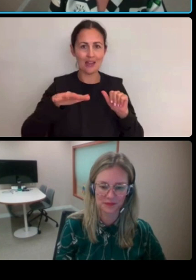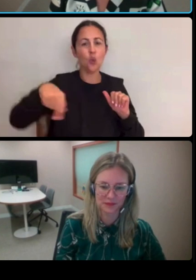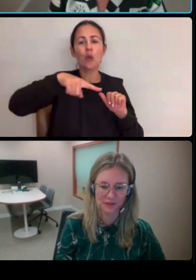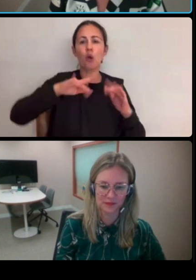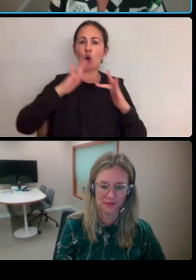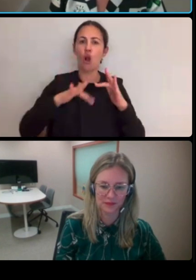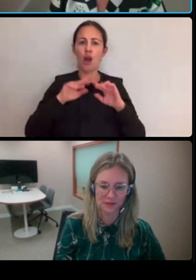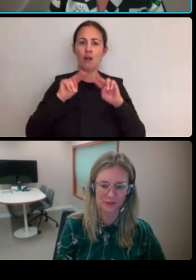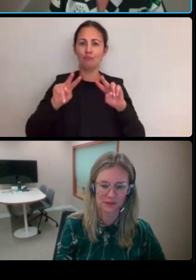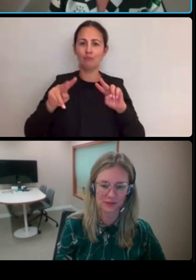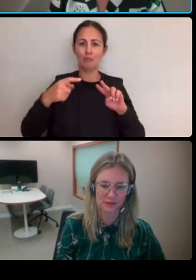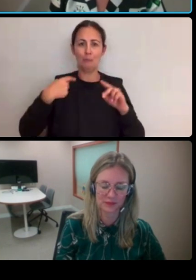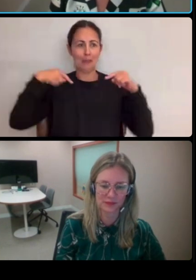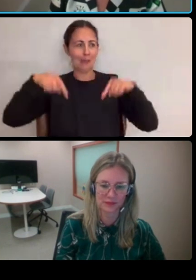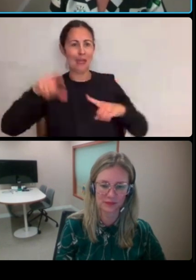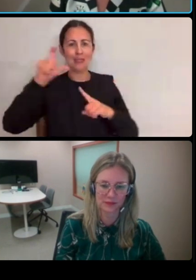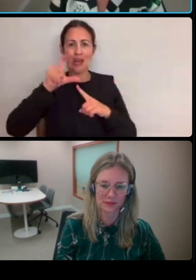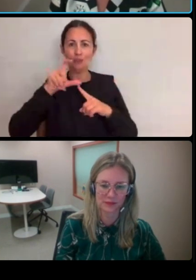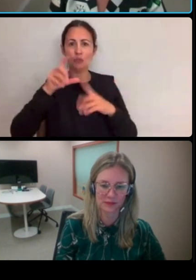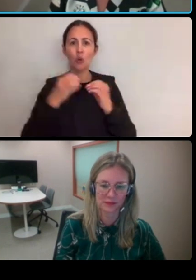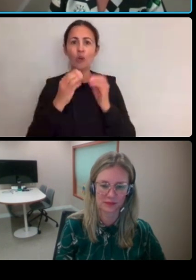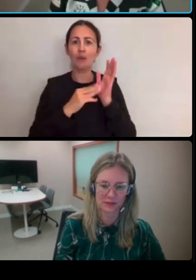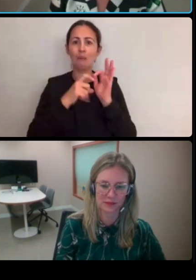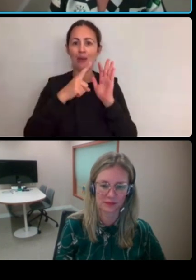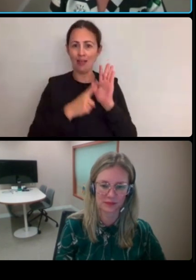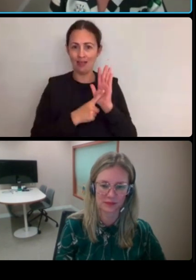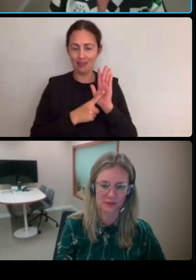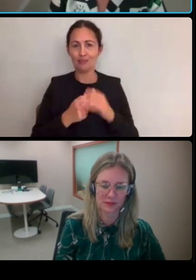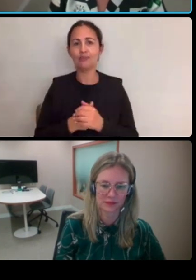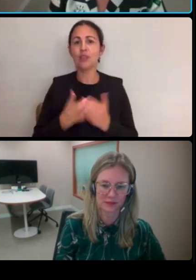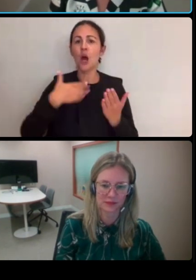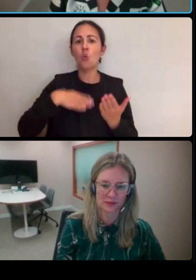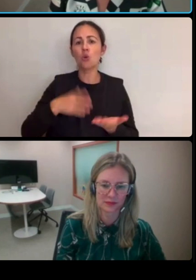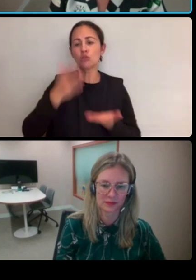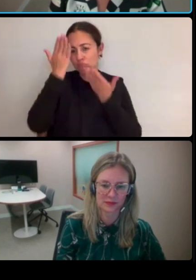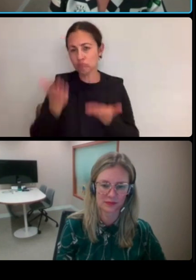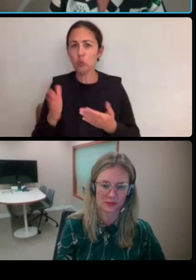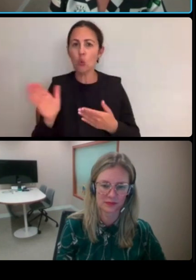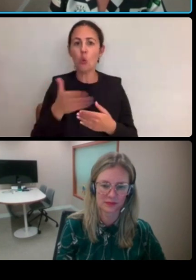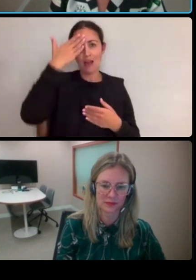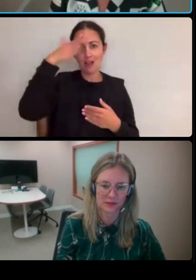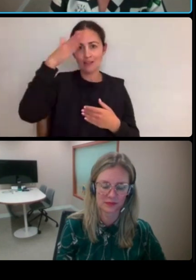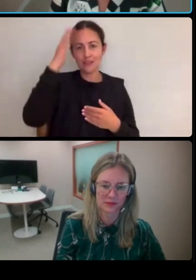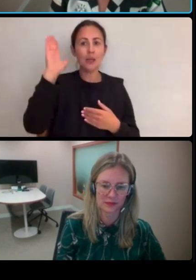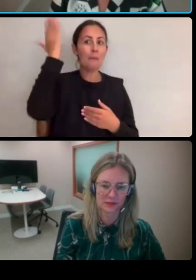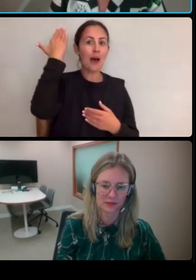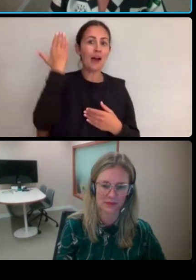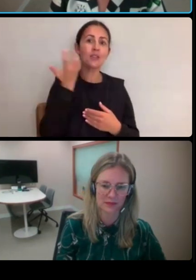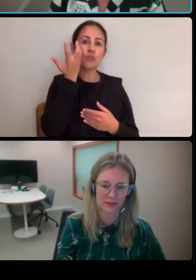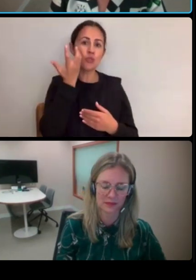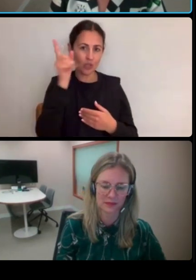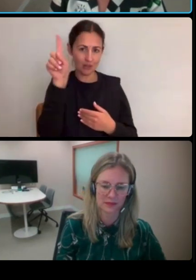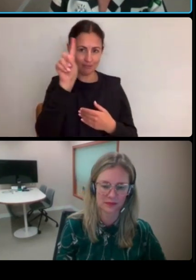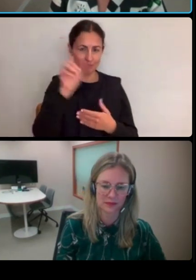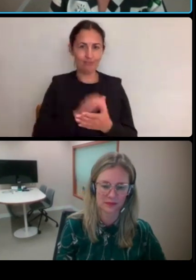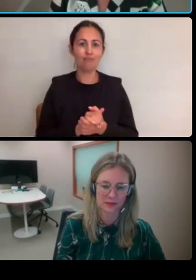and I are based in Canberra on the lands of the Ngunnawal and Kabri people. I would like to pay my respects to elders past, present and emerging. I